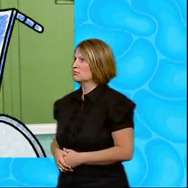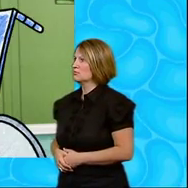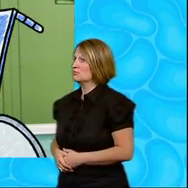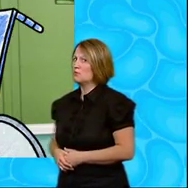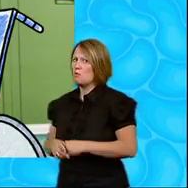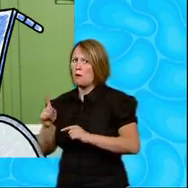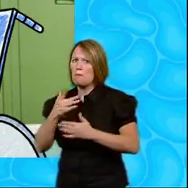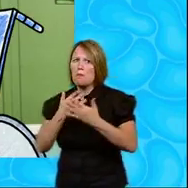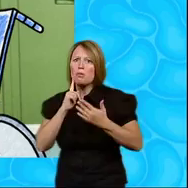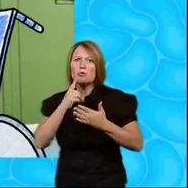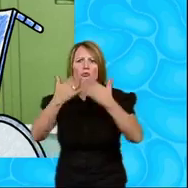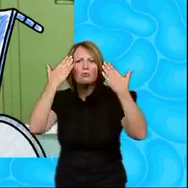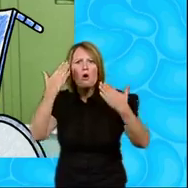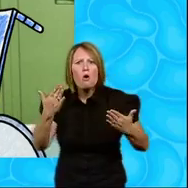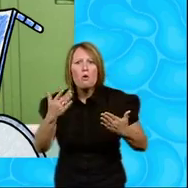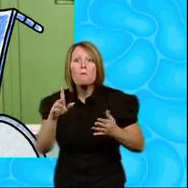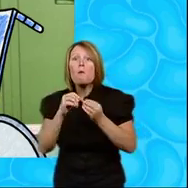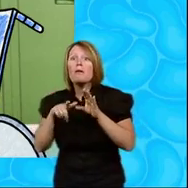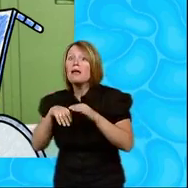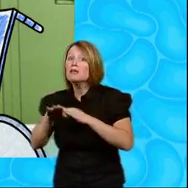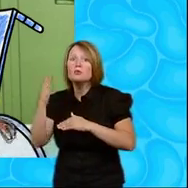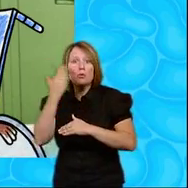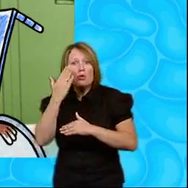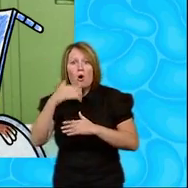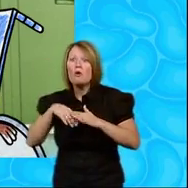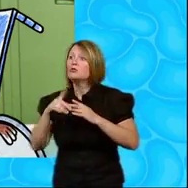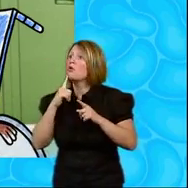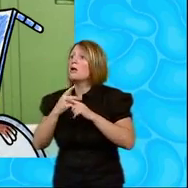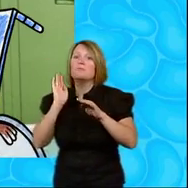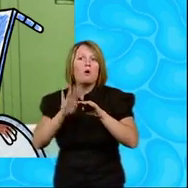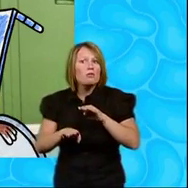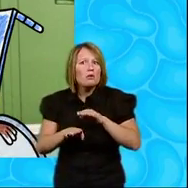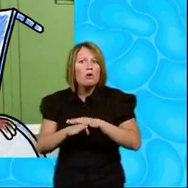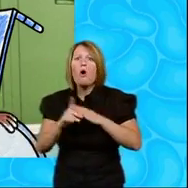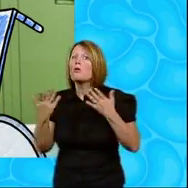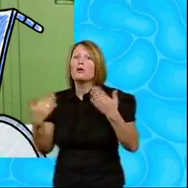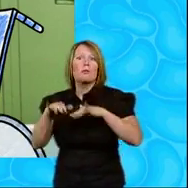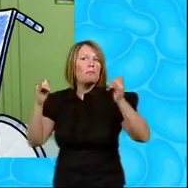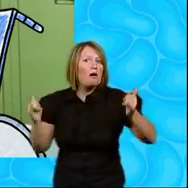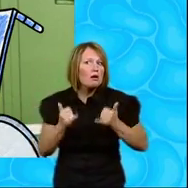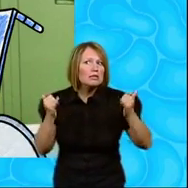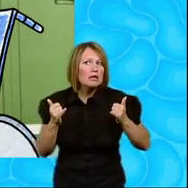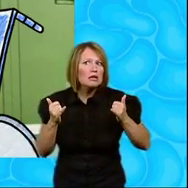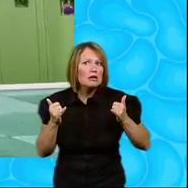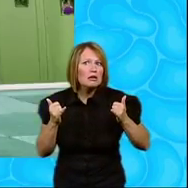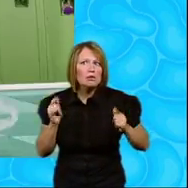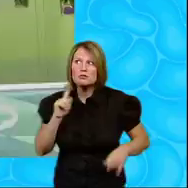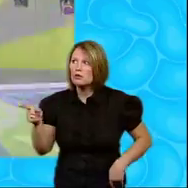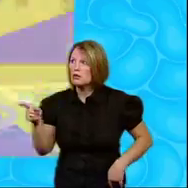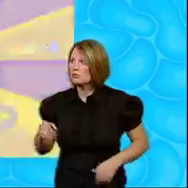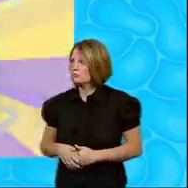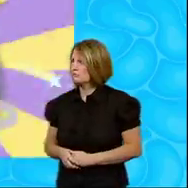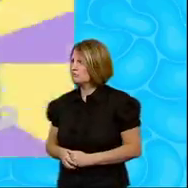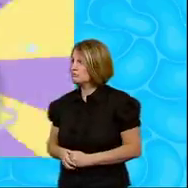What people didn't know was that when Bobby wasn't at school or talking about sports or going to a birthday party,